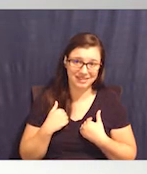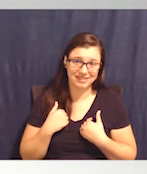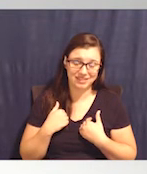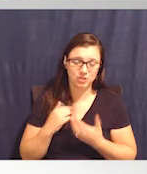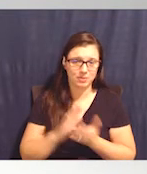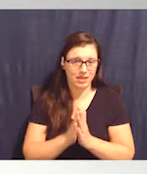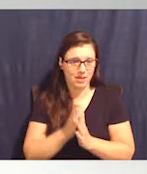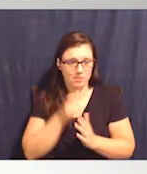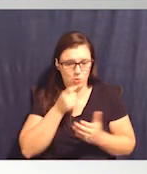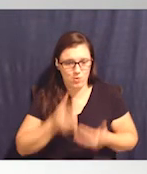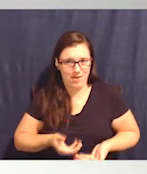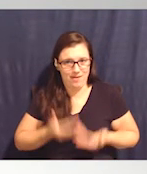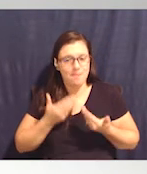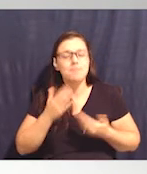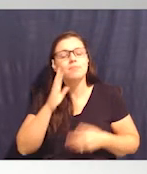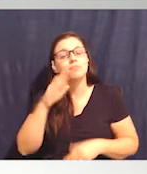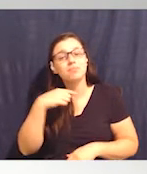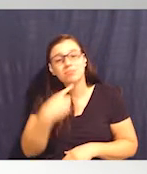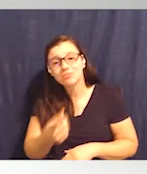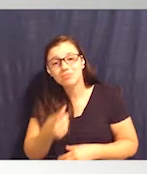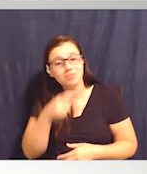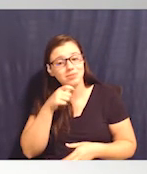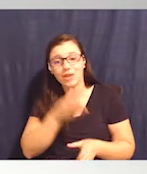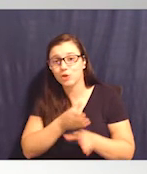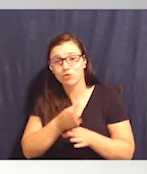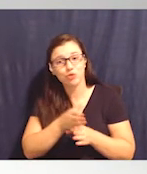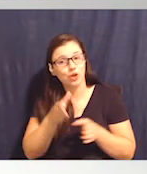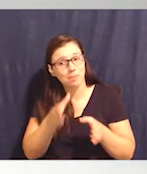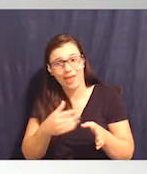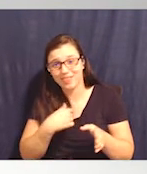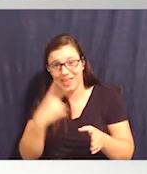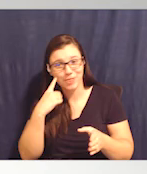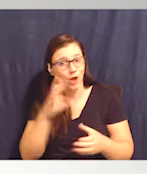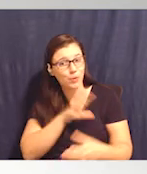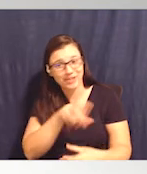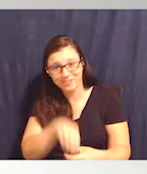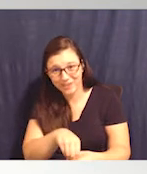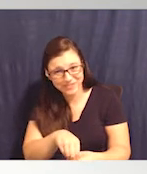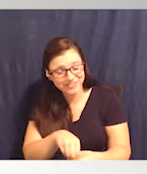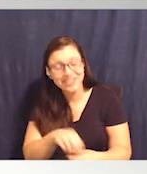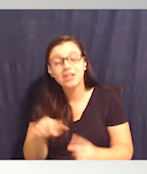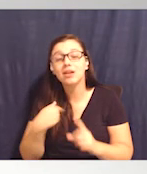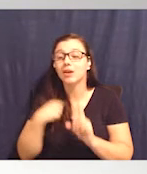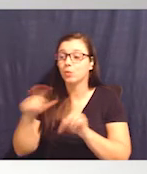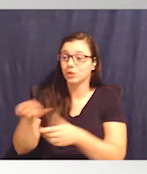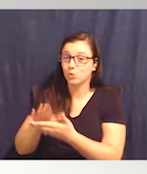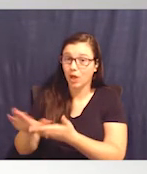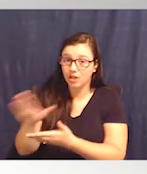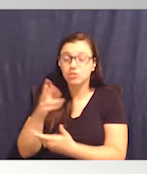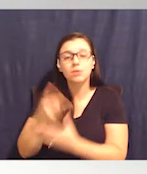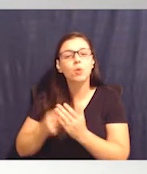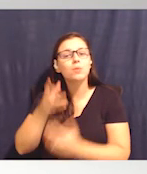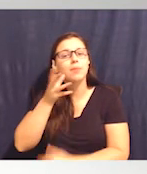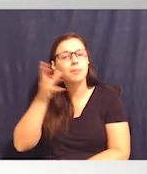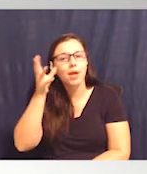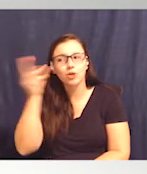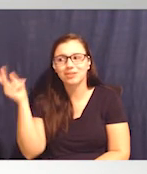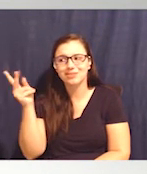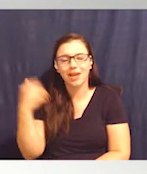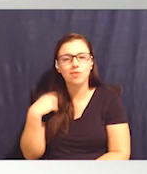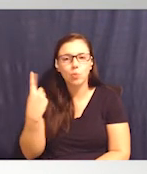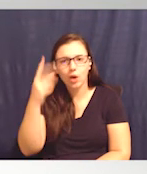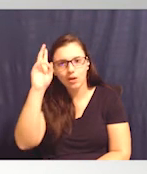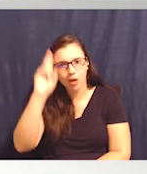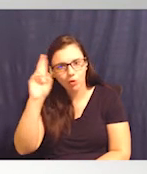this was not the career path I ever thought I was going to get into, because when I went to college, both my parents, I have an uncle who was, both my parents were school